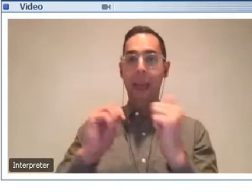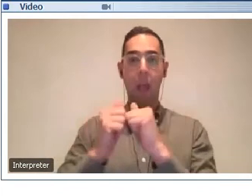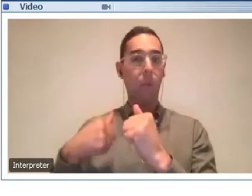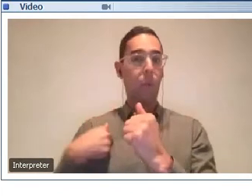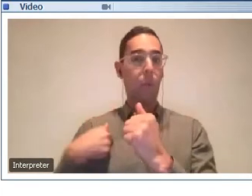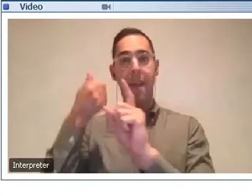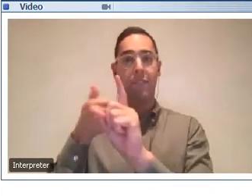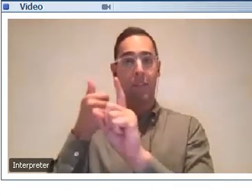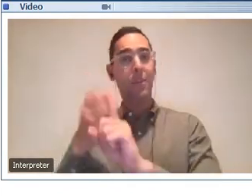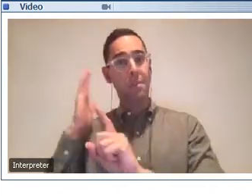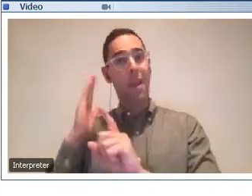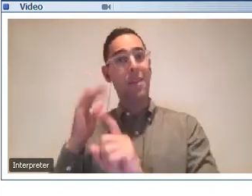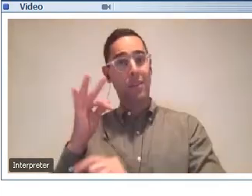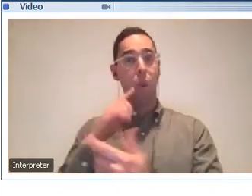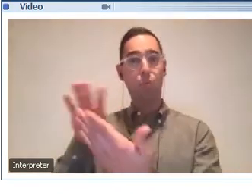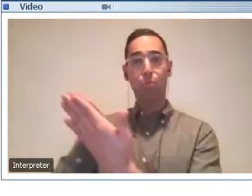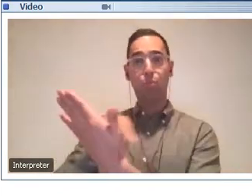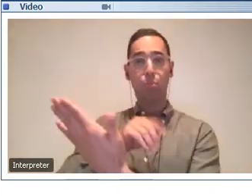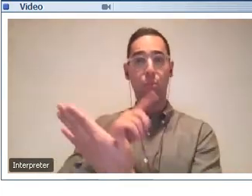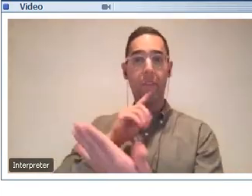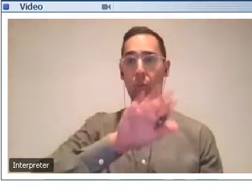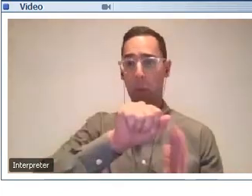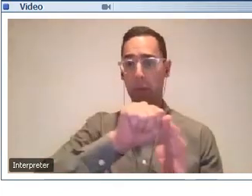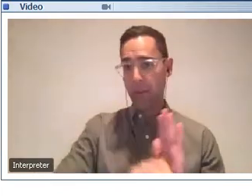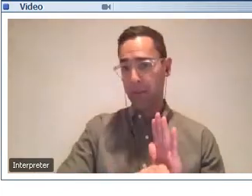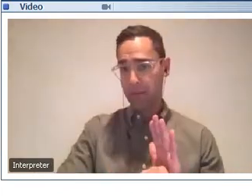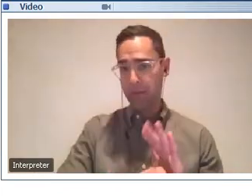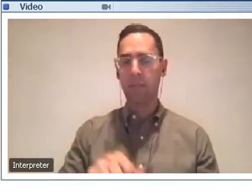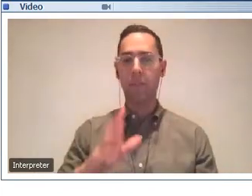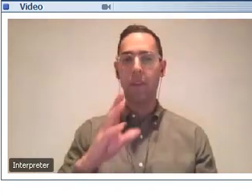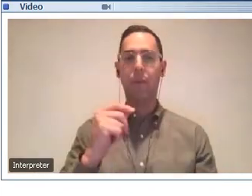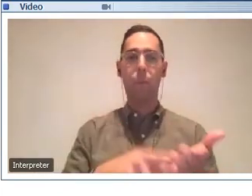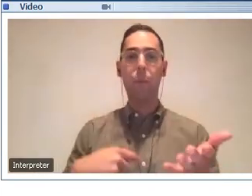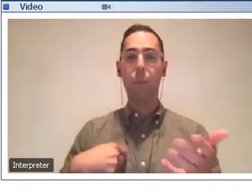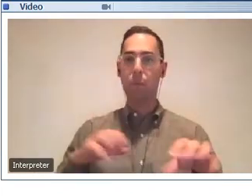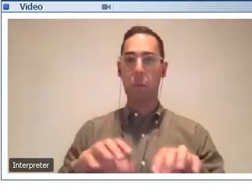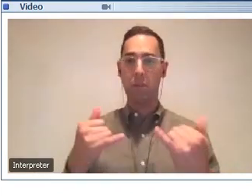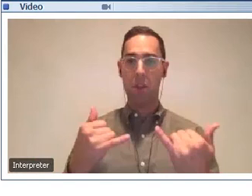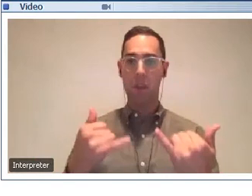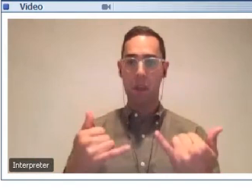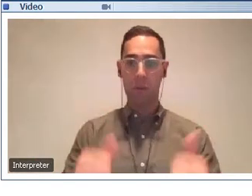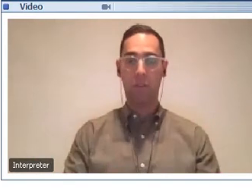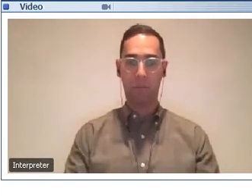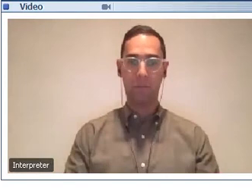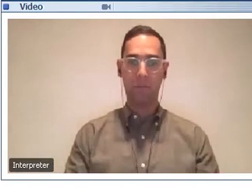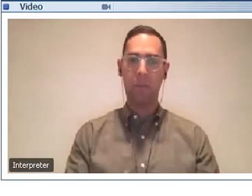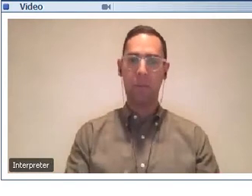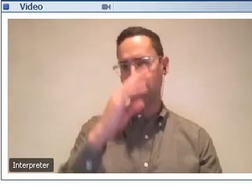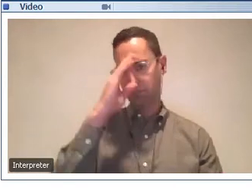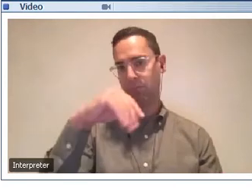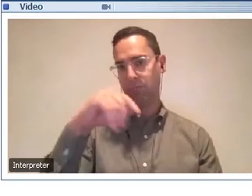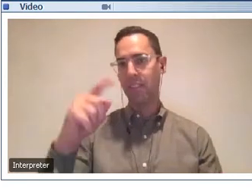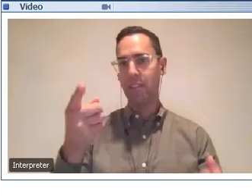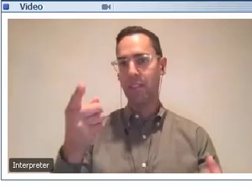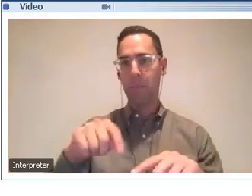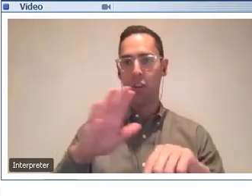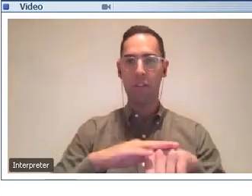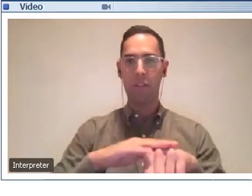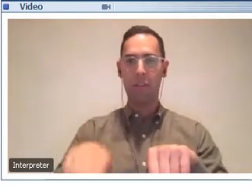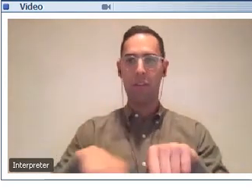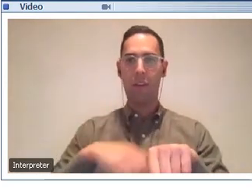state, and what we're working on now. And this is also happening on a national level through the National Partnership for Women